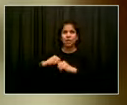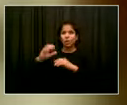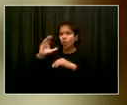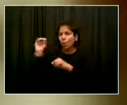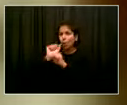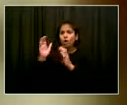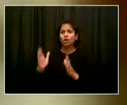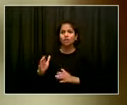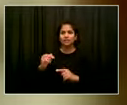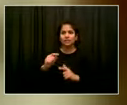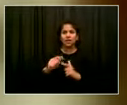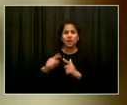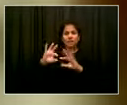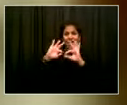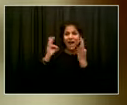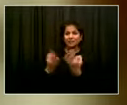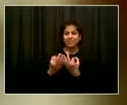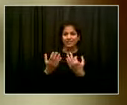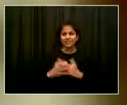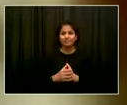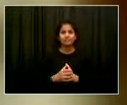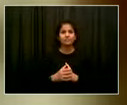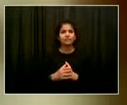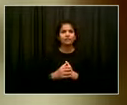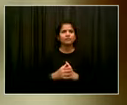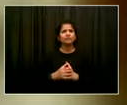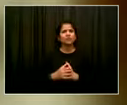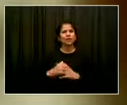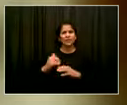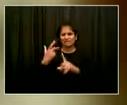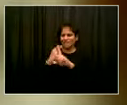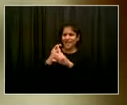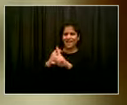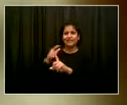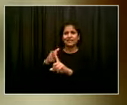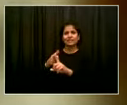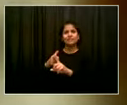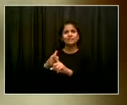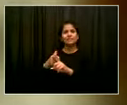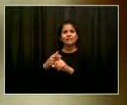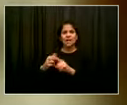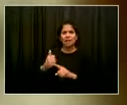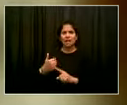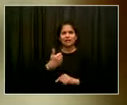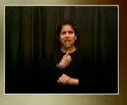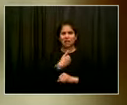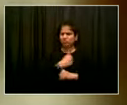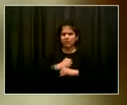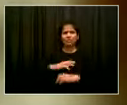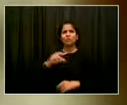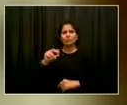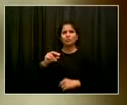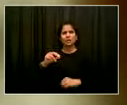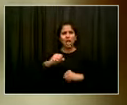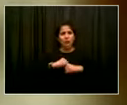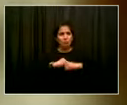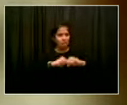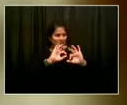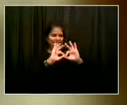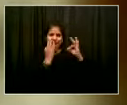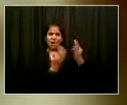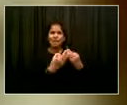not just about protecting yourself, it's protecting your friends, your coworkers, your family.